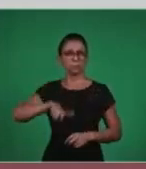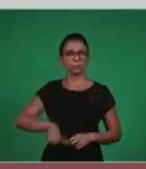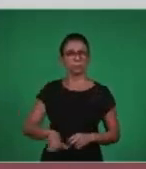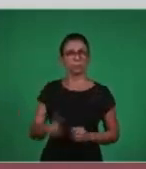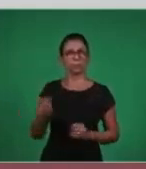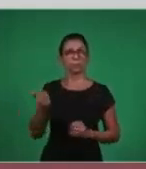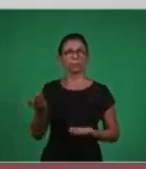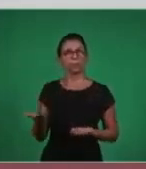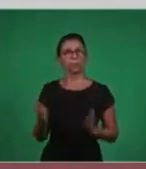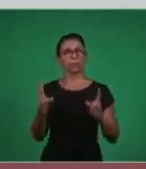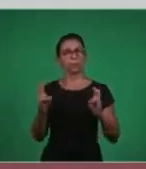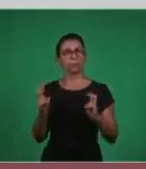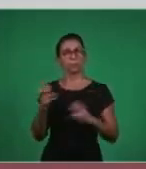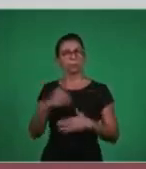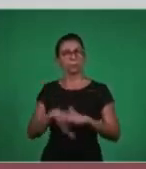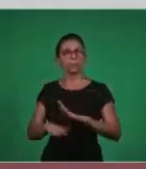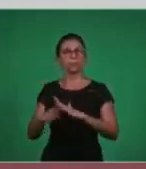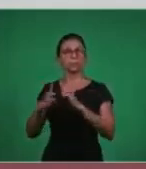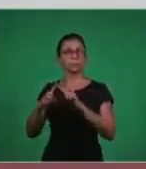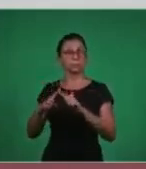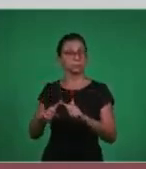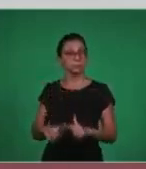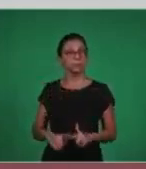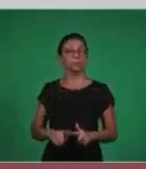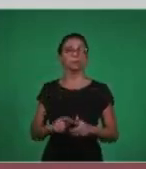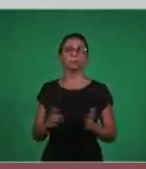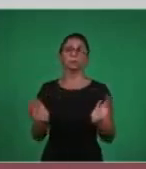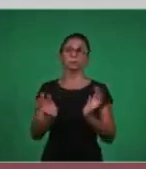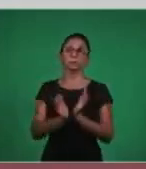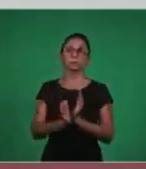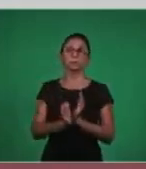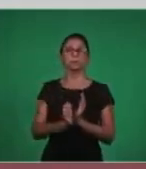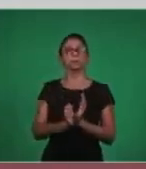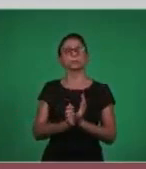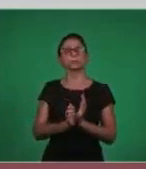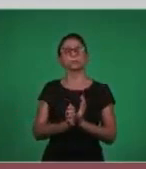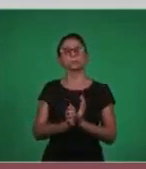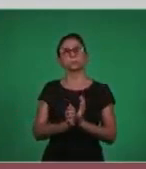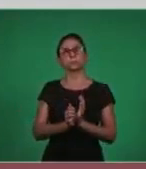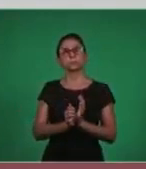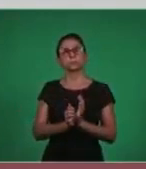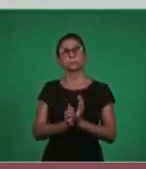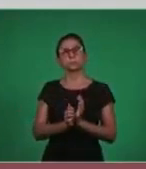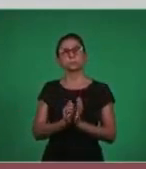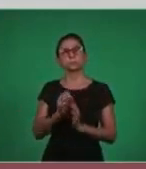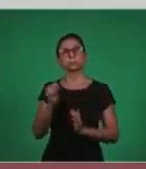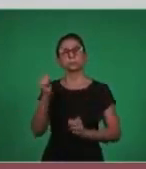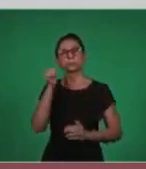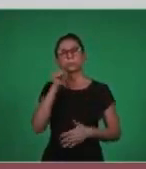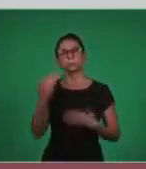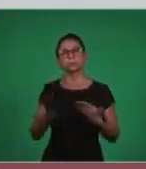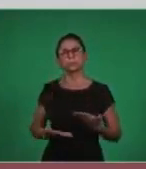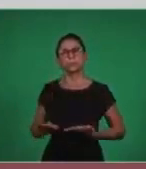church, that are being organized, like the group of brethren. They have the